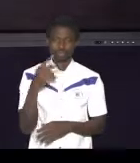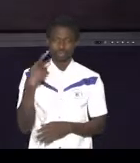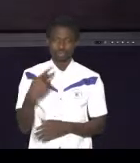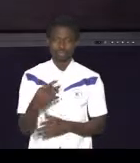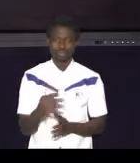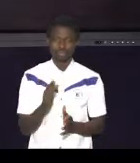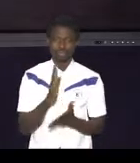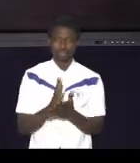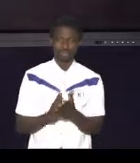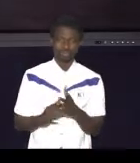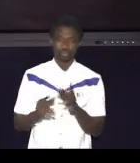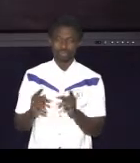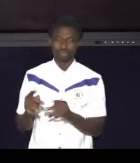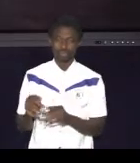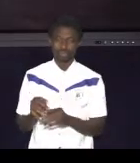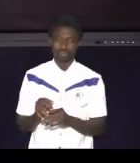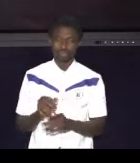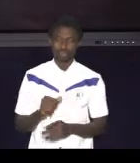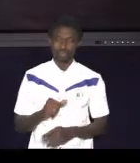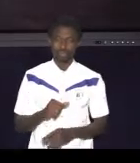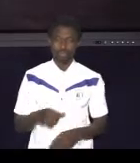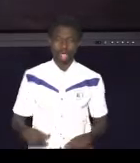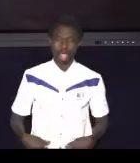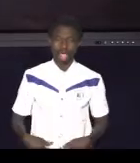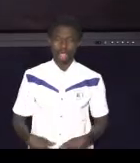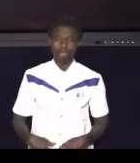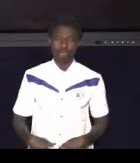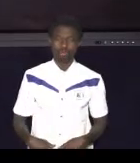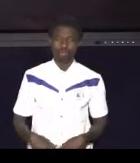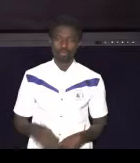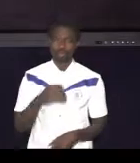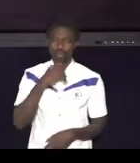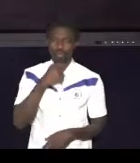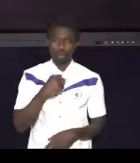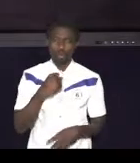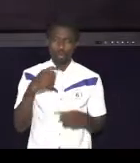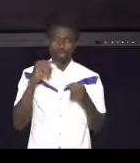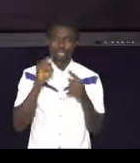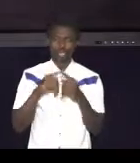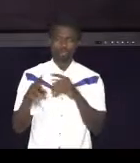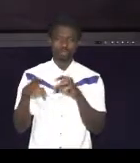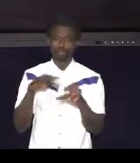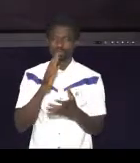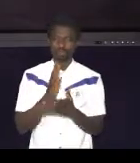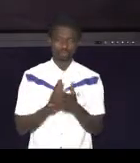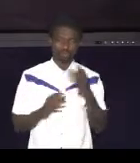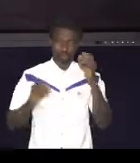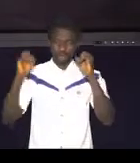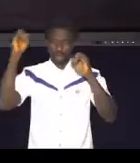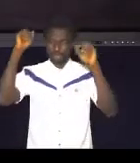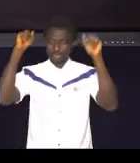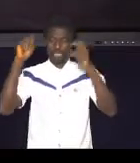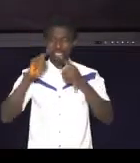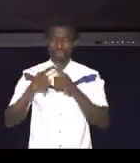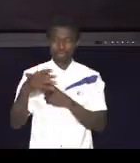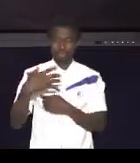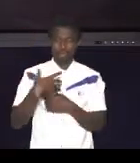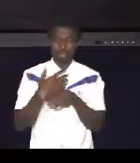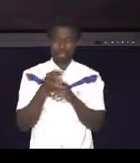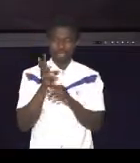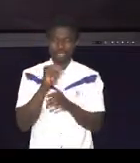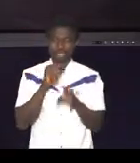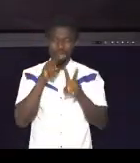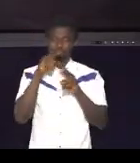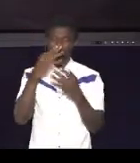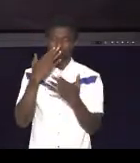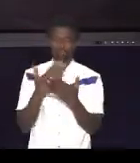see some people, adult, young, old, trying to do some exercise to make them look good